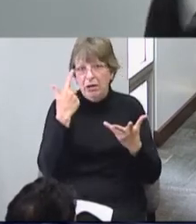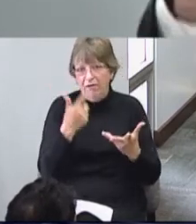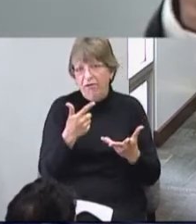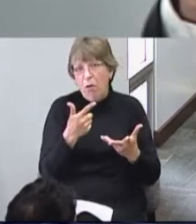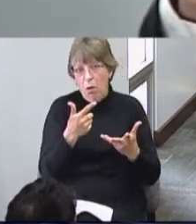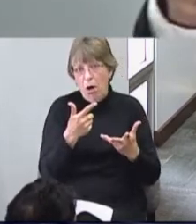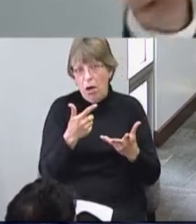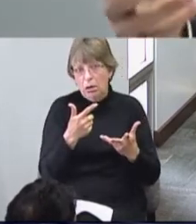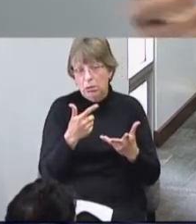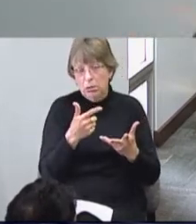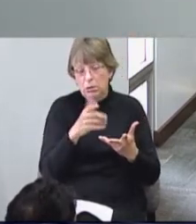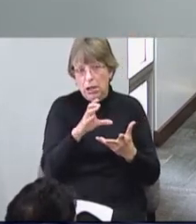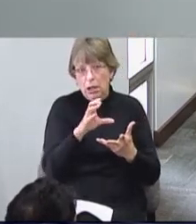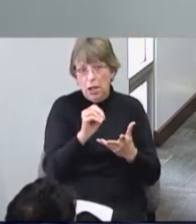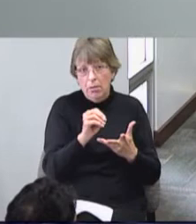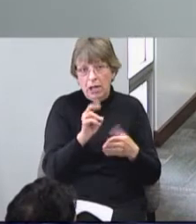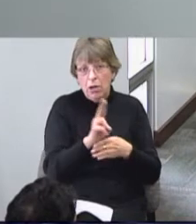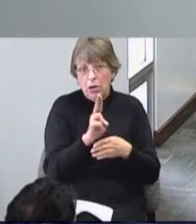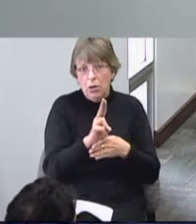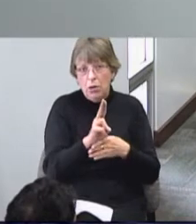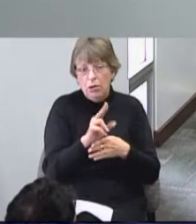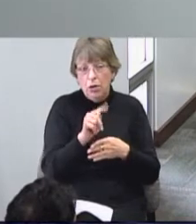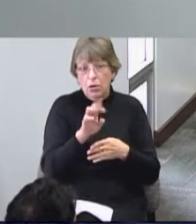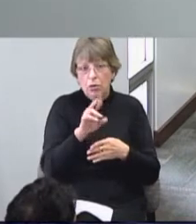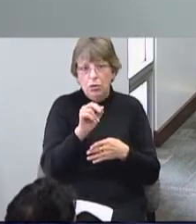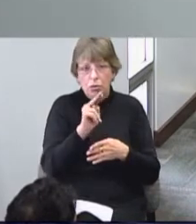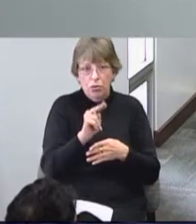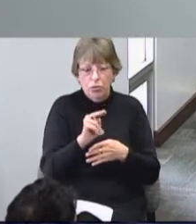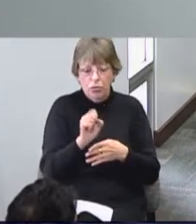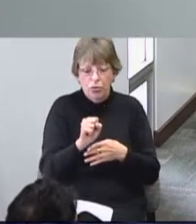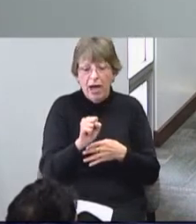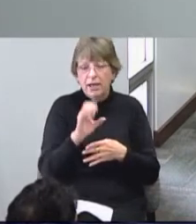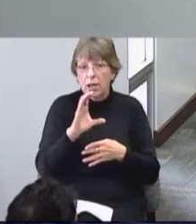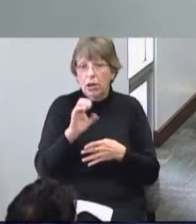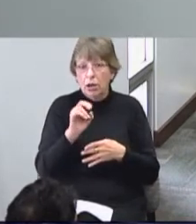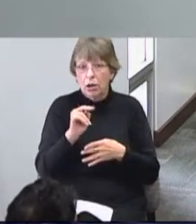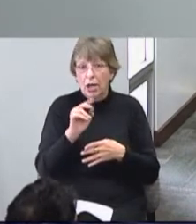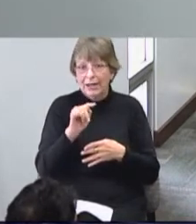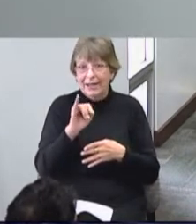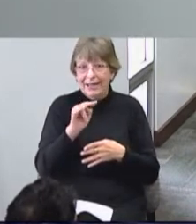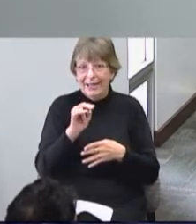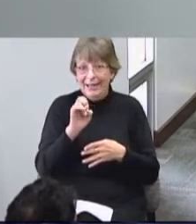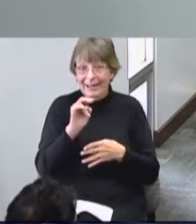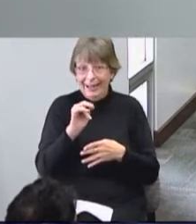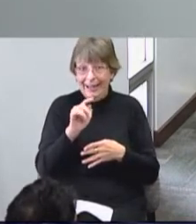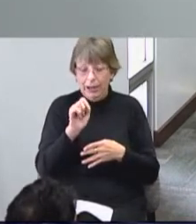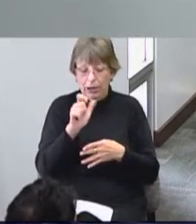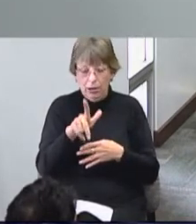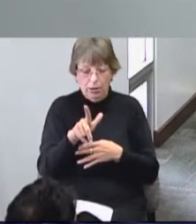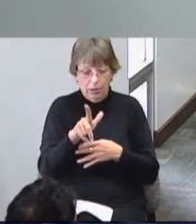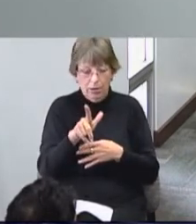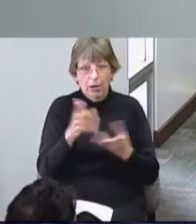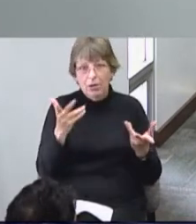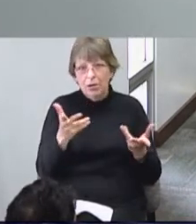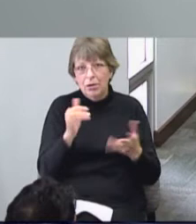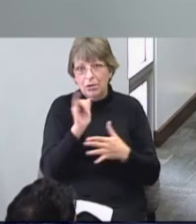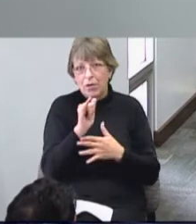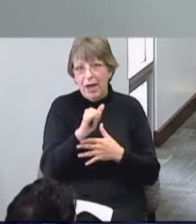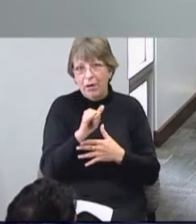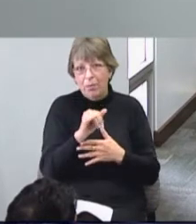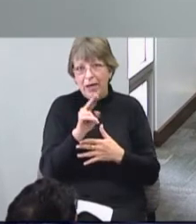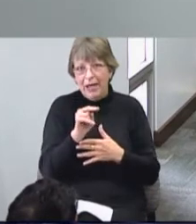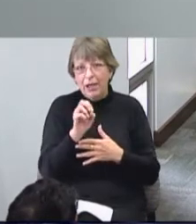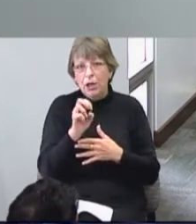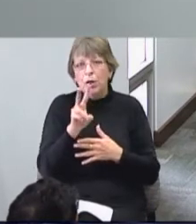the transcontinental route, which would be from Newton south and around, and basically end Amtrak service to